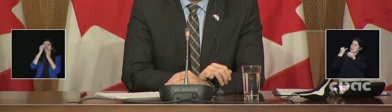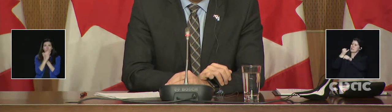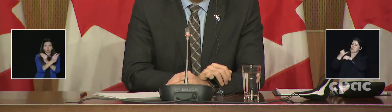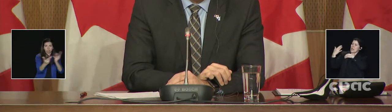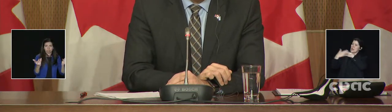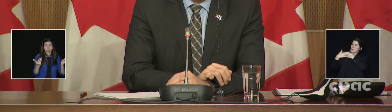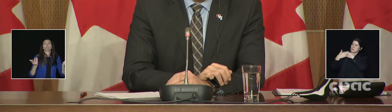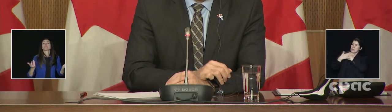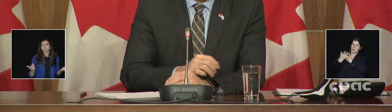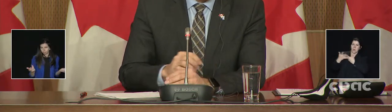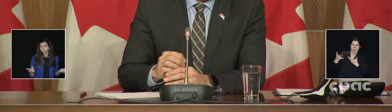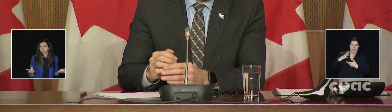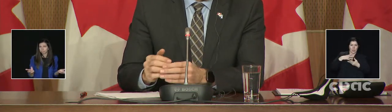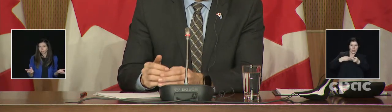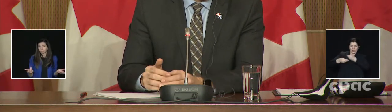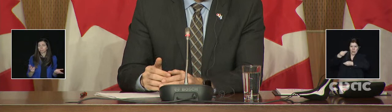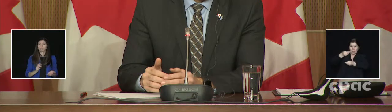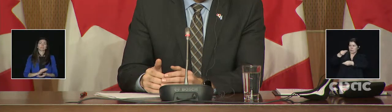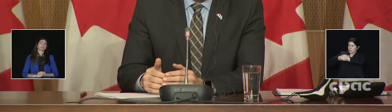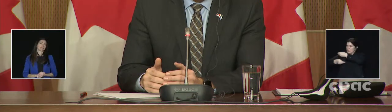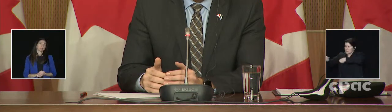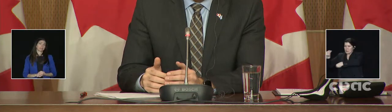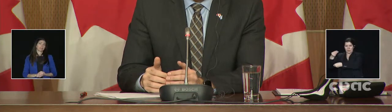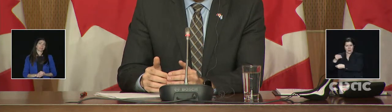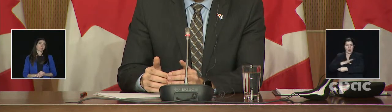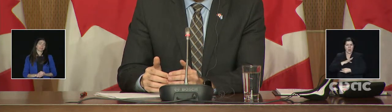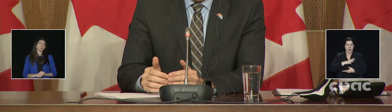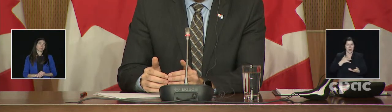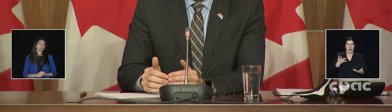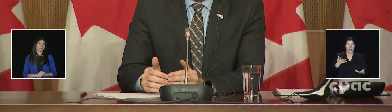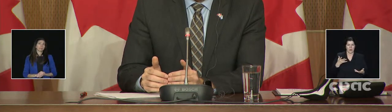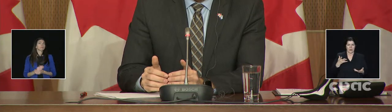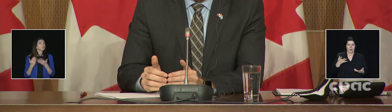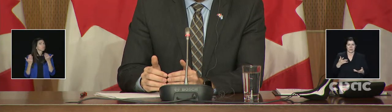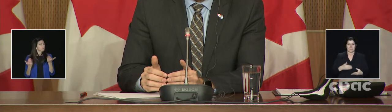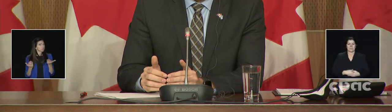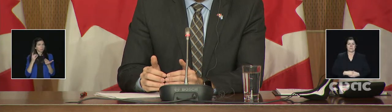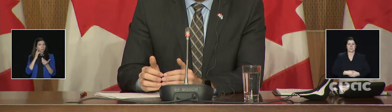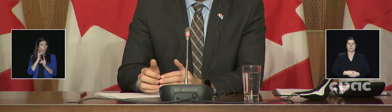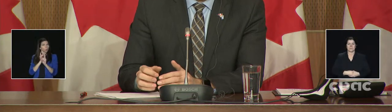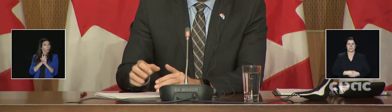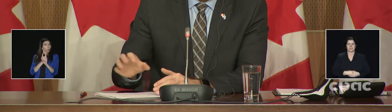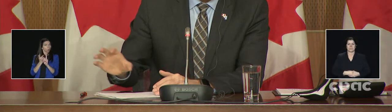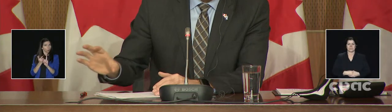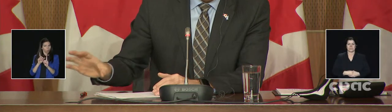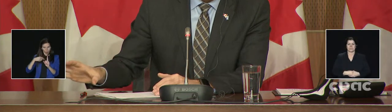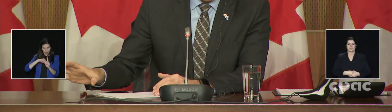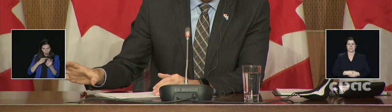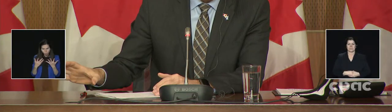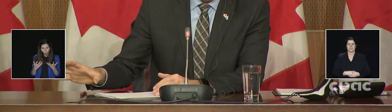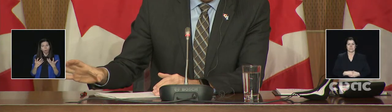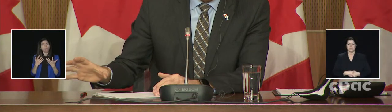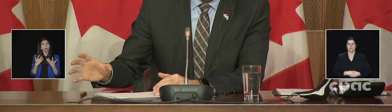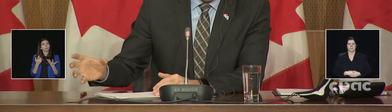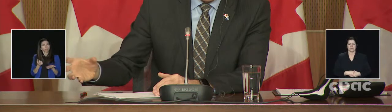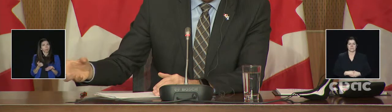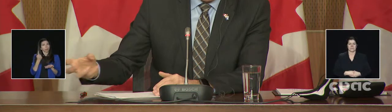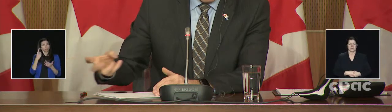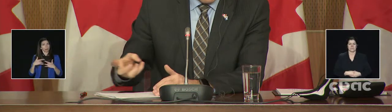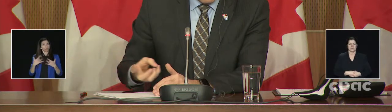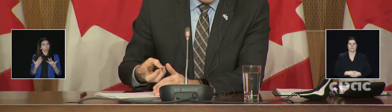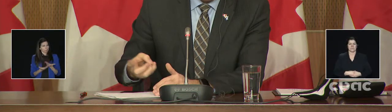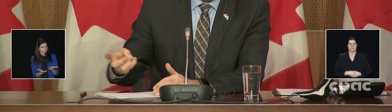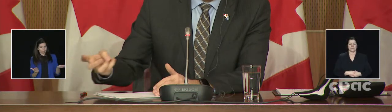transfer to us, so we understand better, obviously, the situation outside of Canada when we